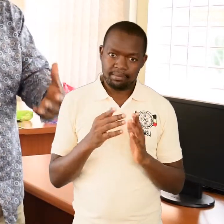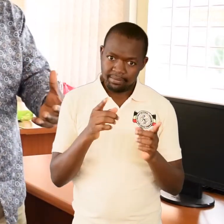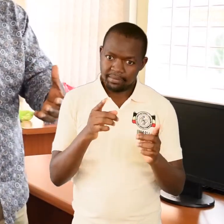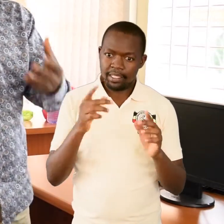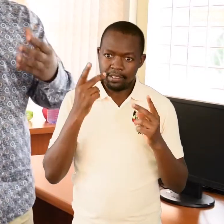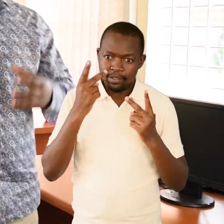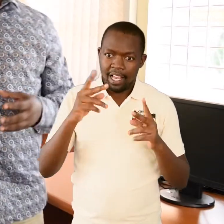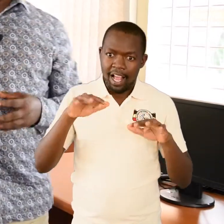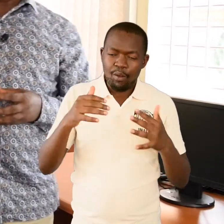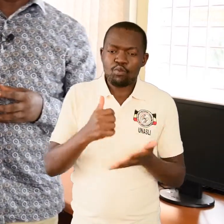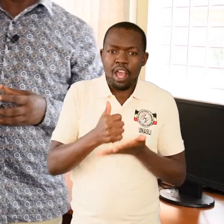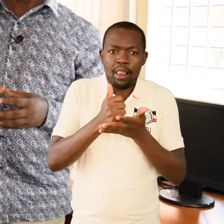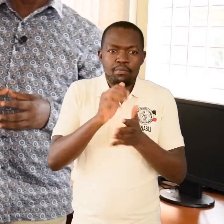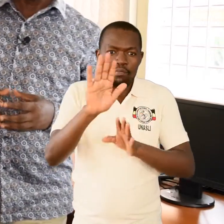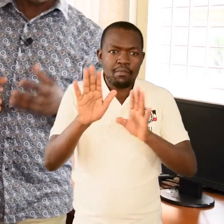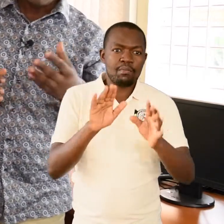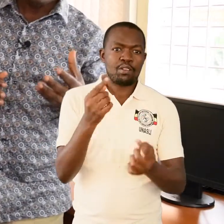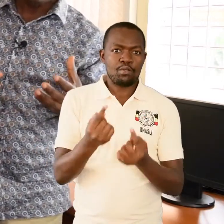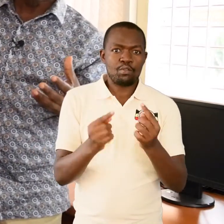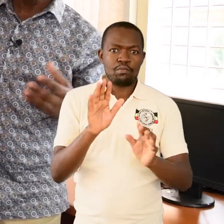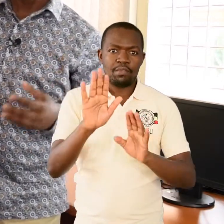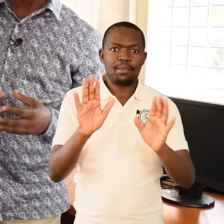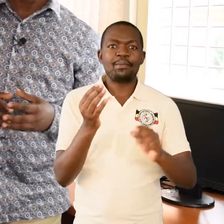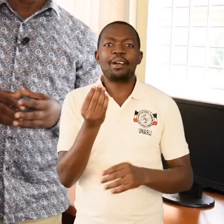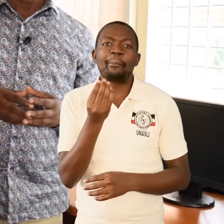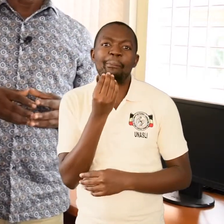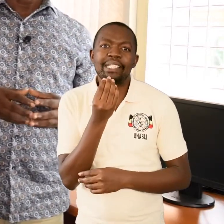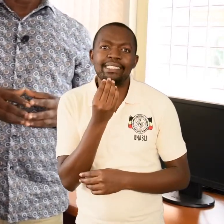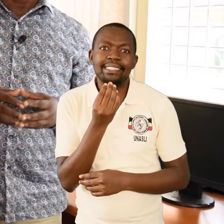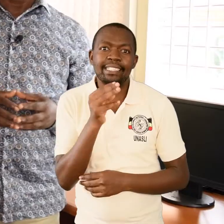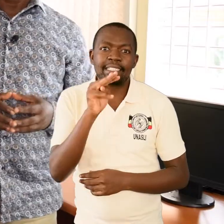to cook your meals and